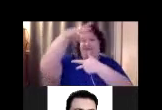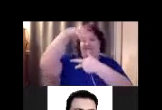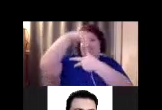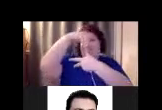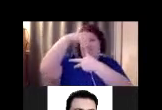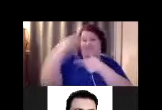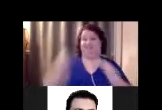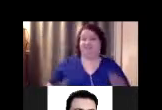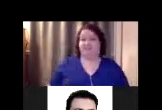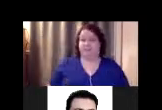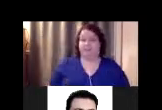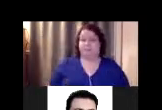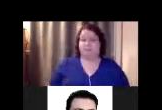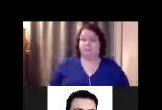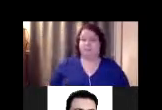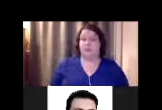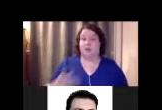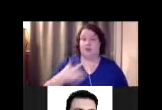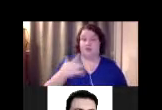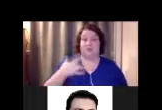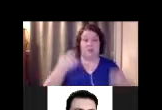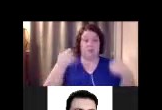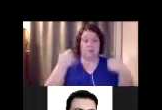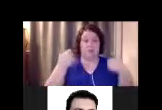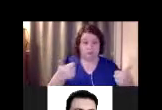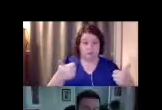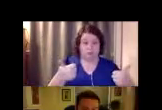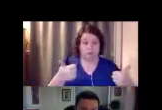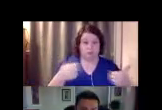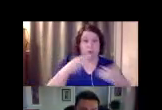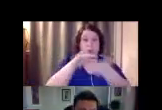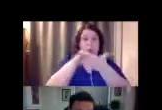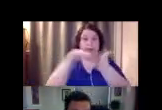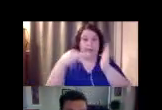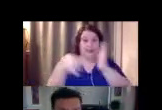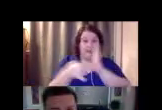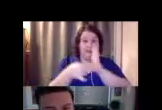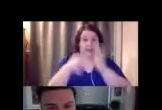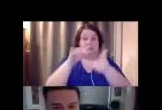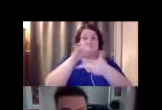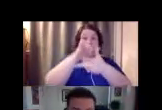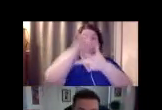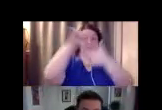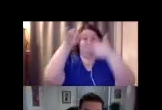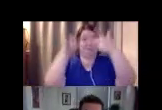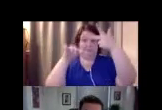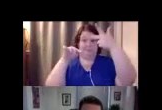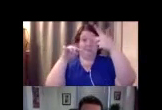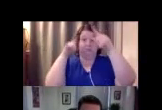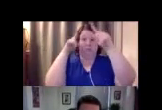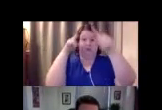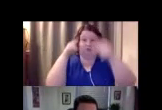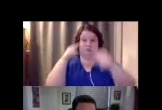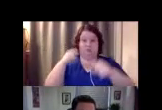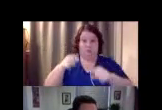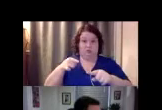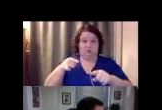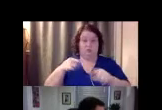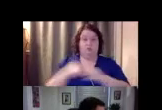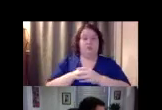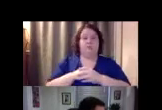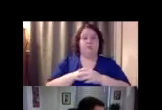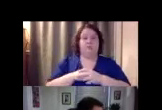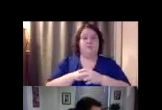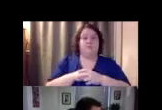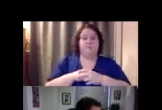So if everybody feels comfortable with the intent of these goals and where they're headed, as well as the master plan, if you'll go 2 slides,